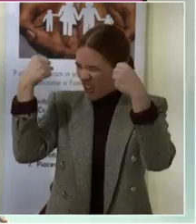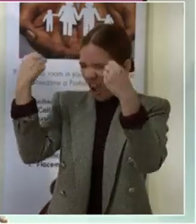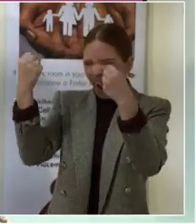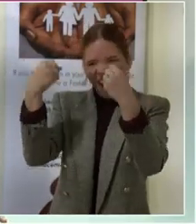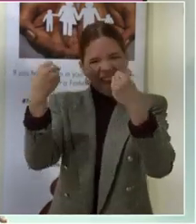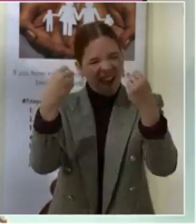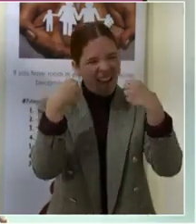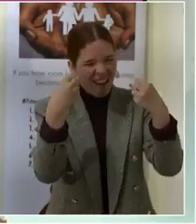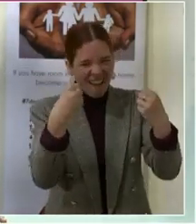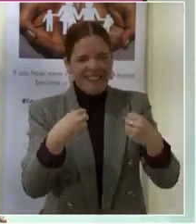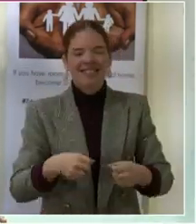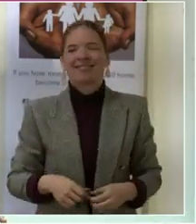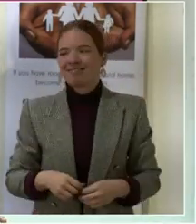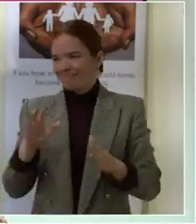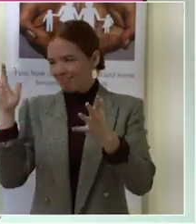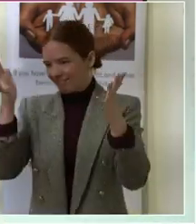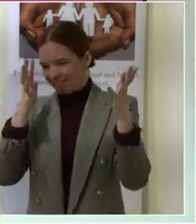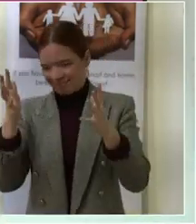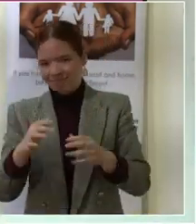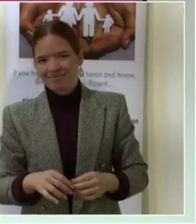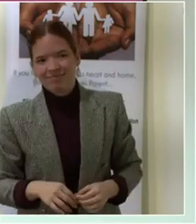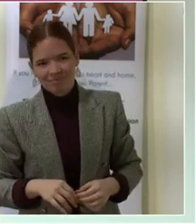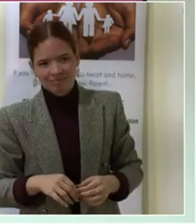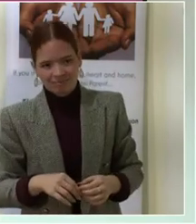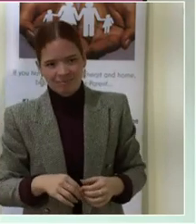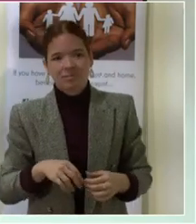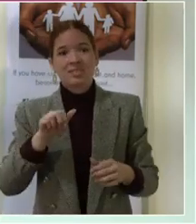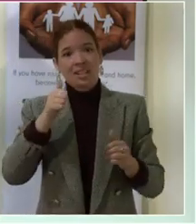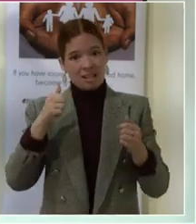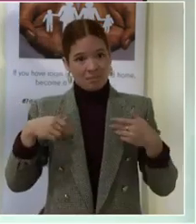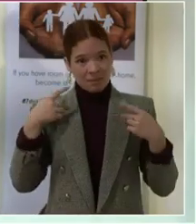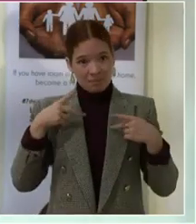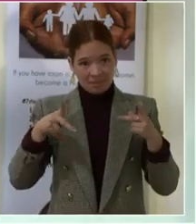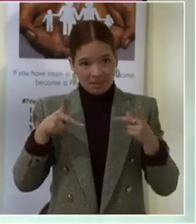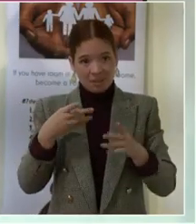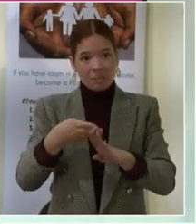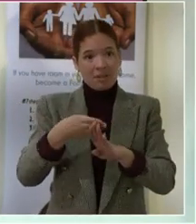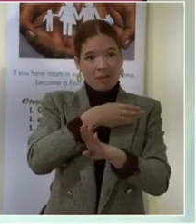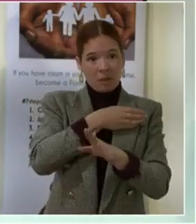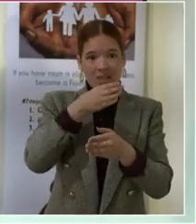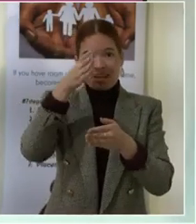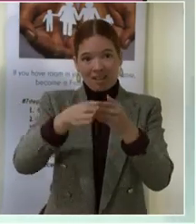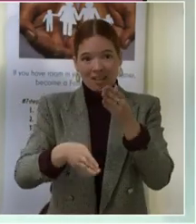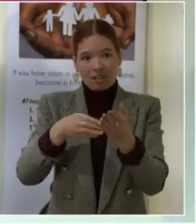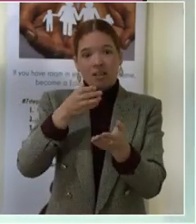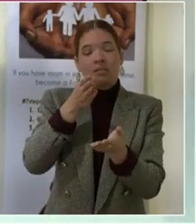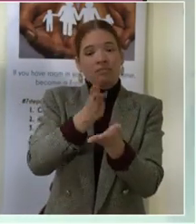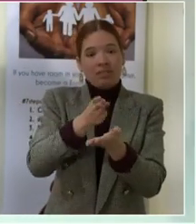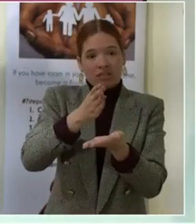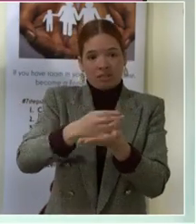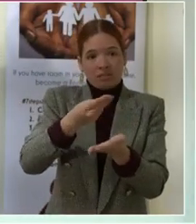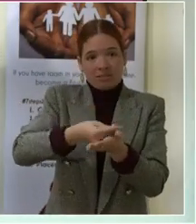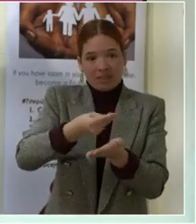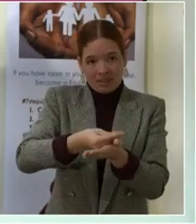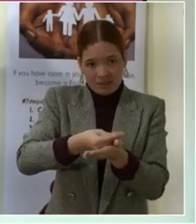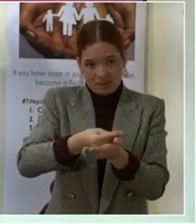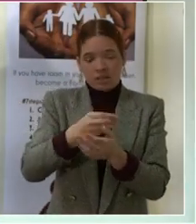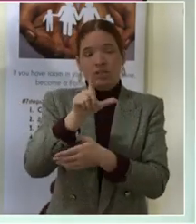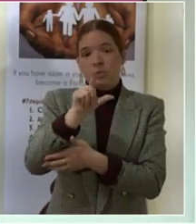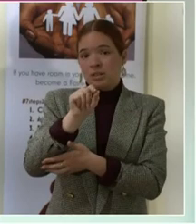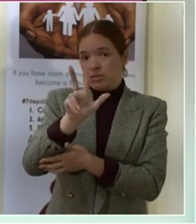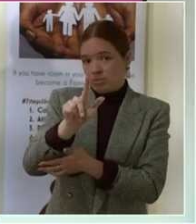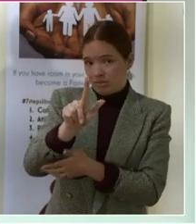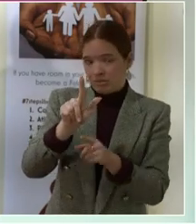20,000 young people before the end of the fiscal year with additional recreation opportunities. And we hope to do that work